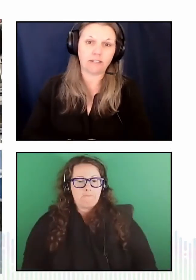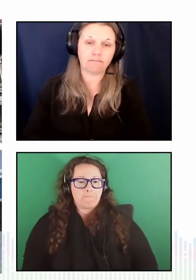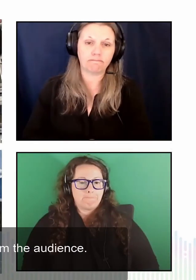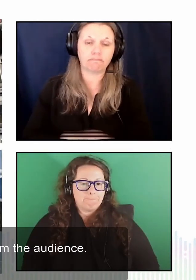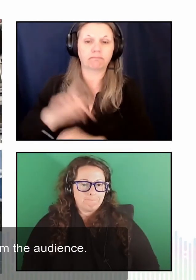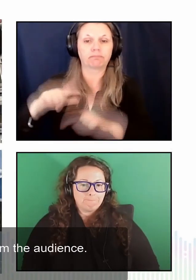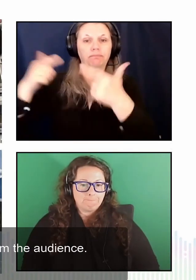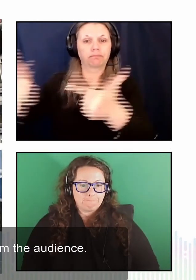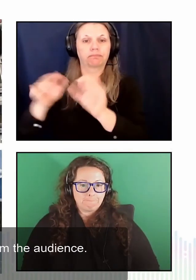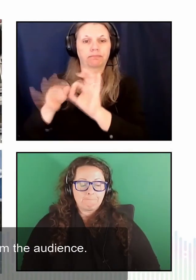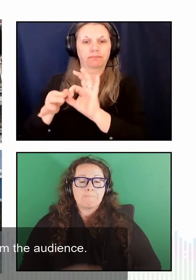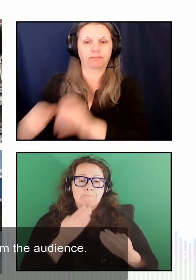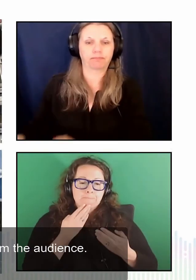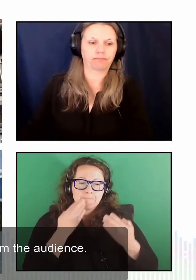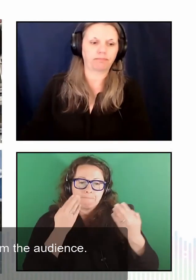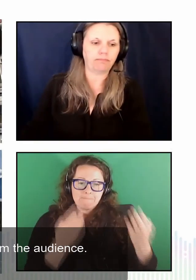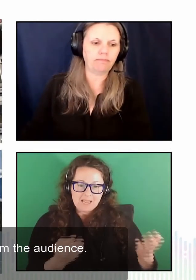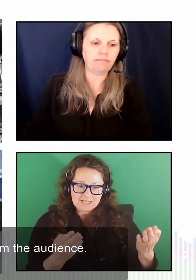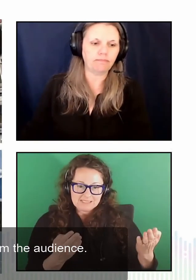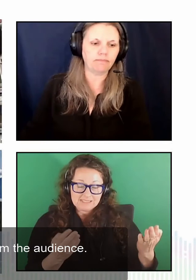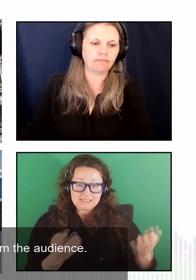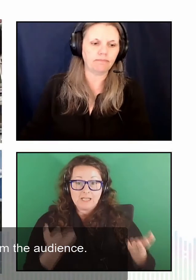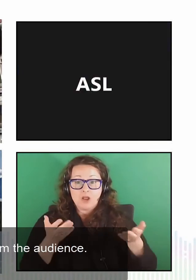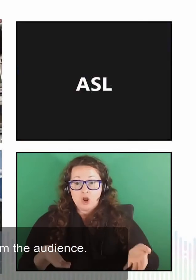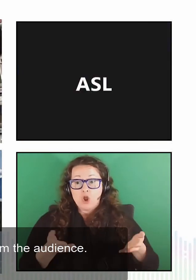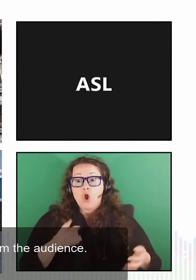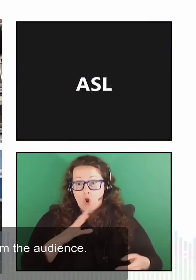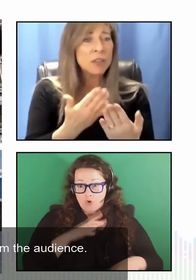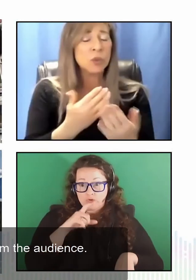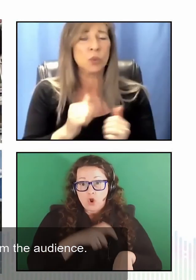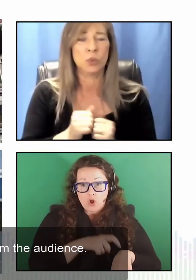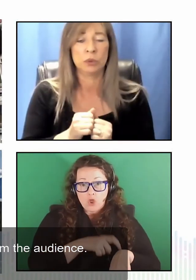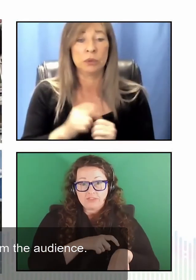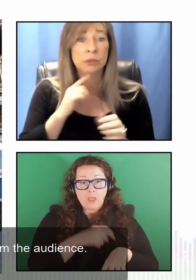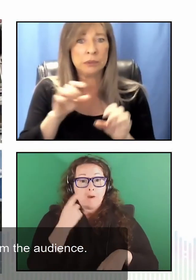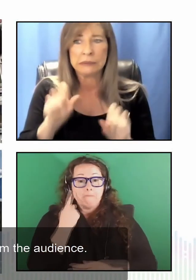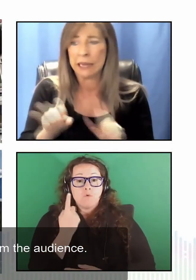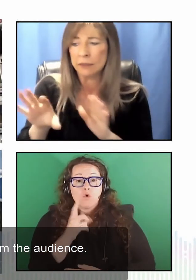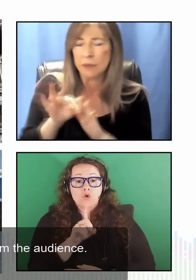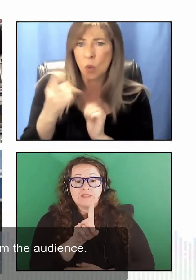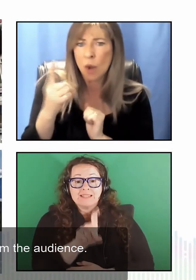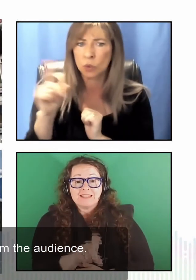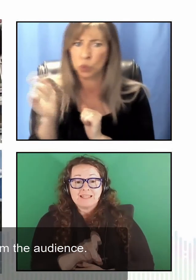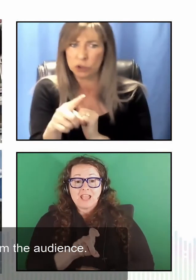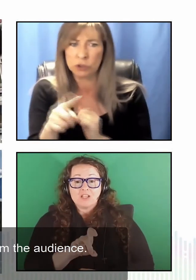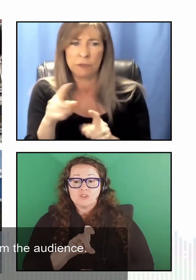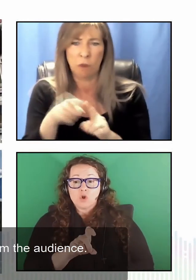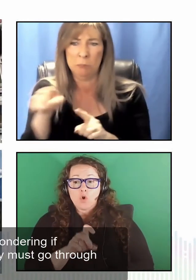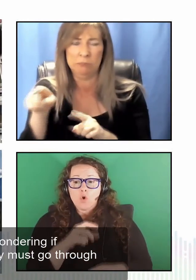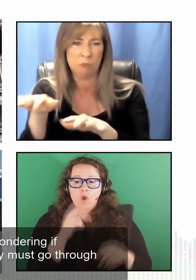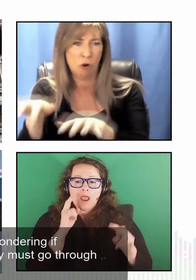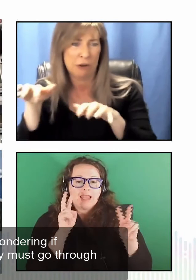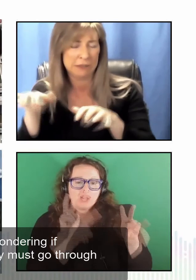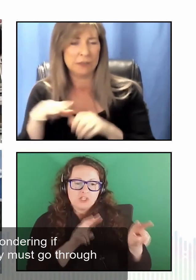Thank you. We have time for one question from the audience, and it's a comment as much. It says, thank